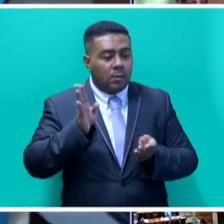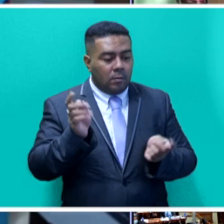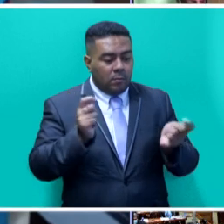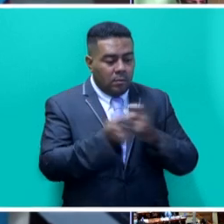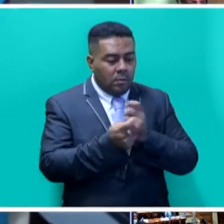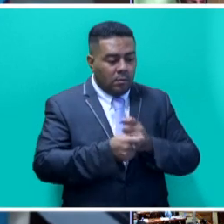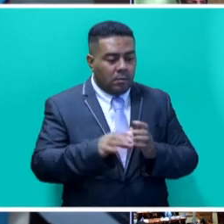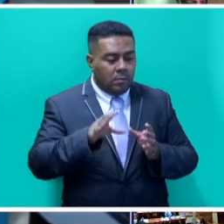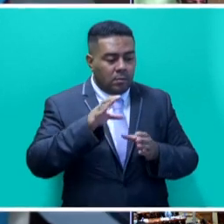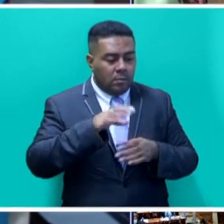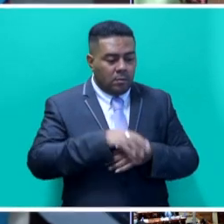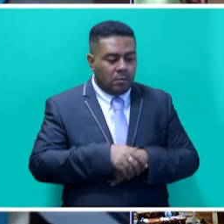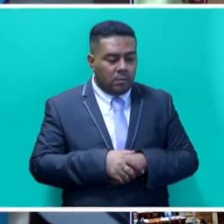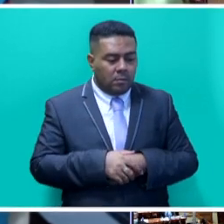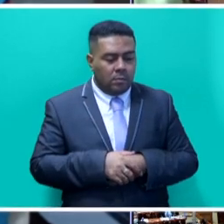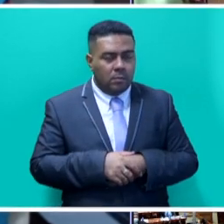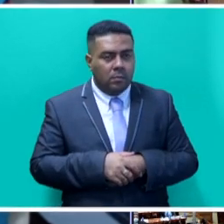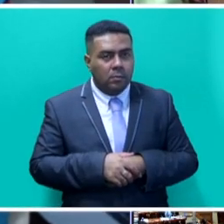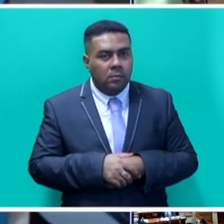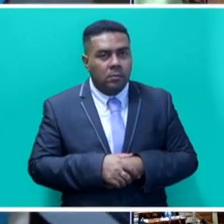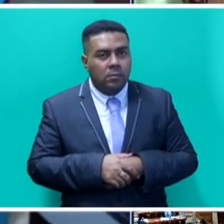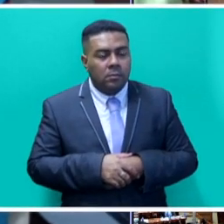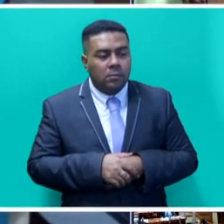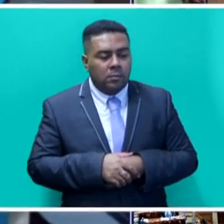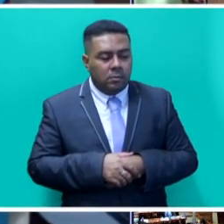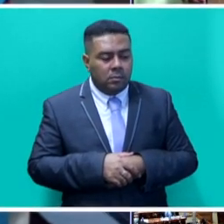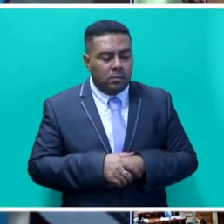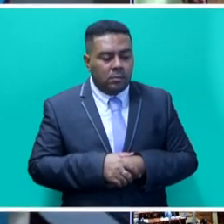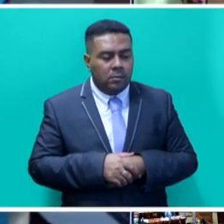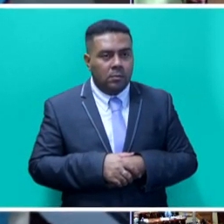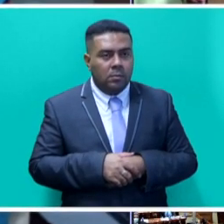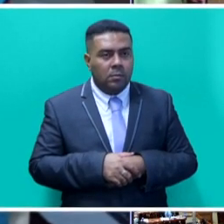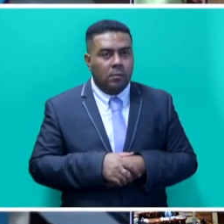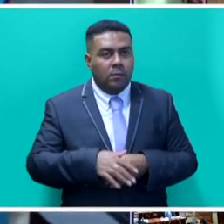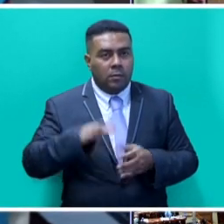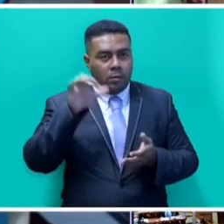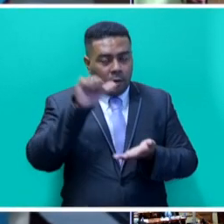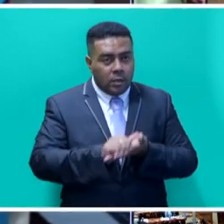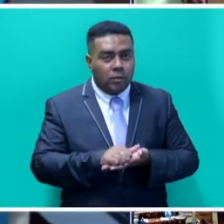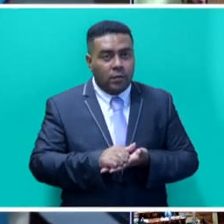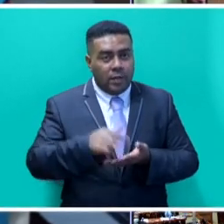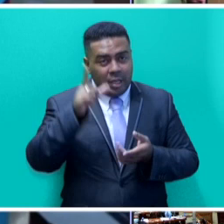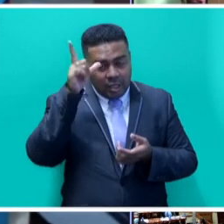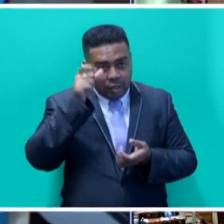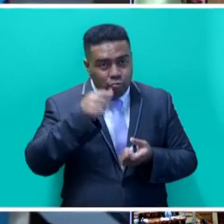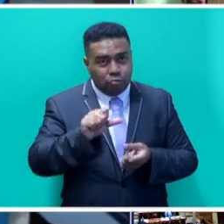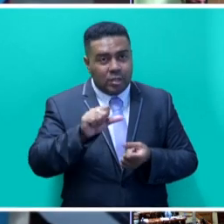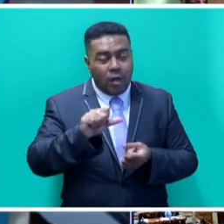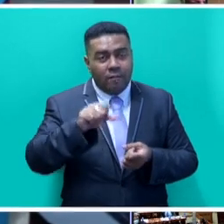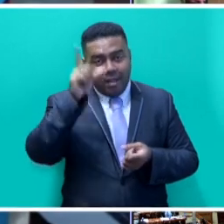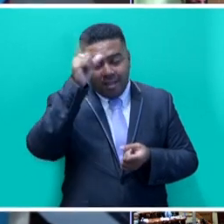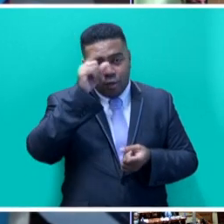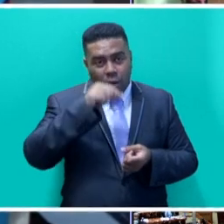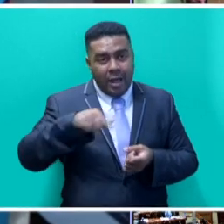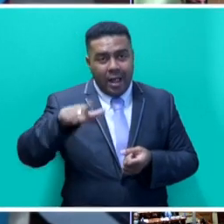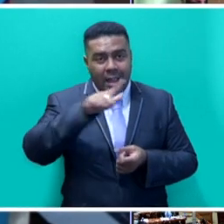in any way affect the rights or interests of the Itaukei landowners.